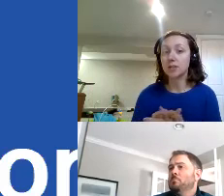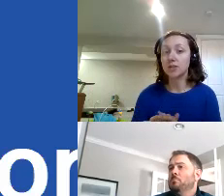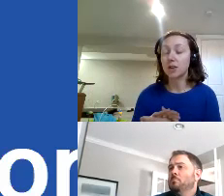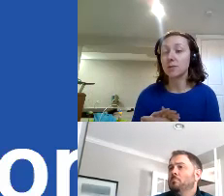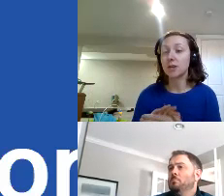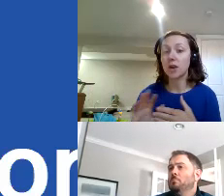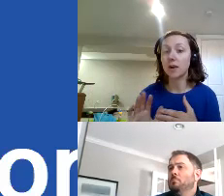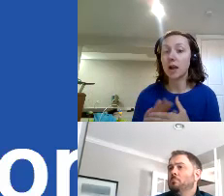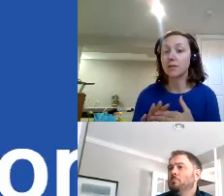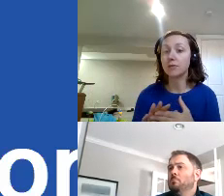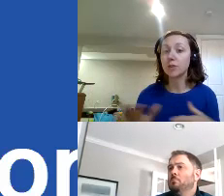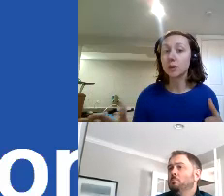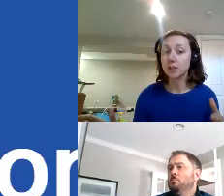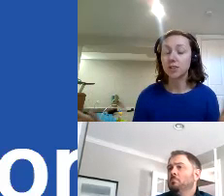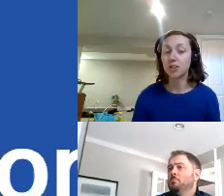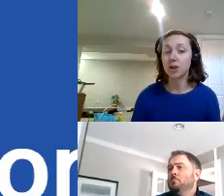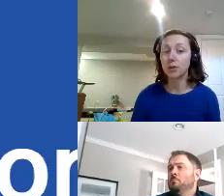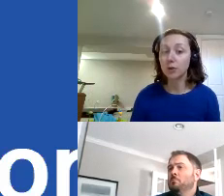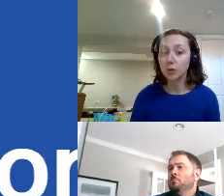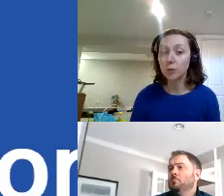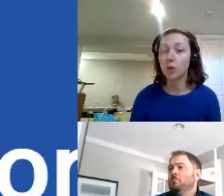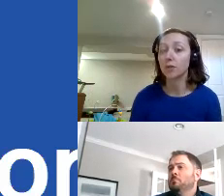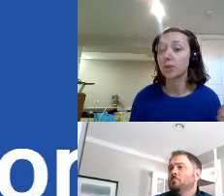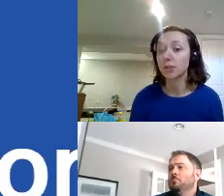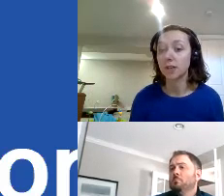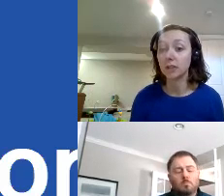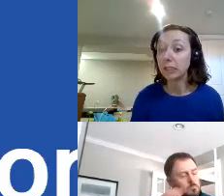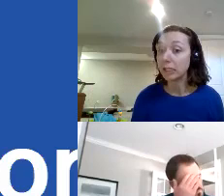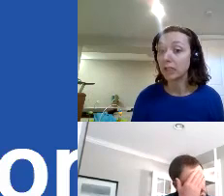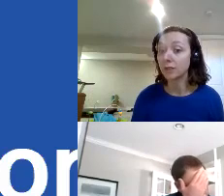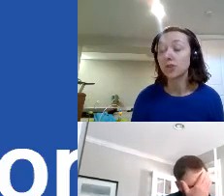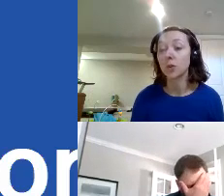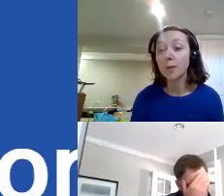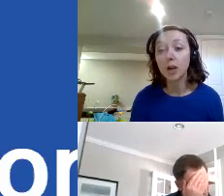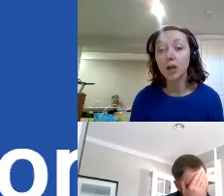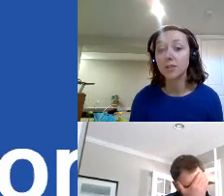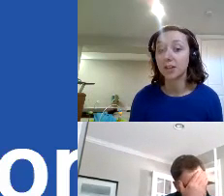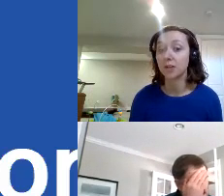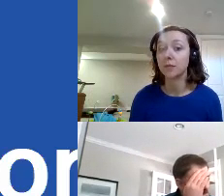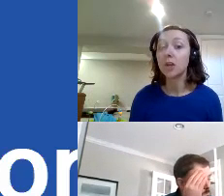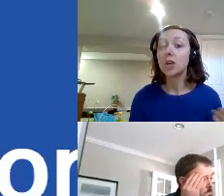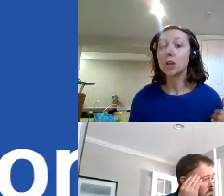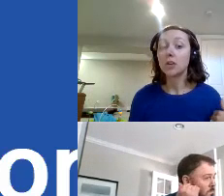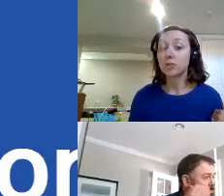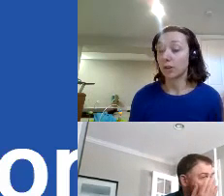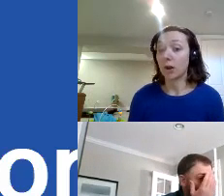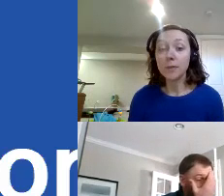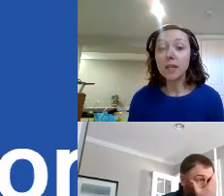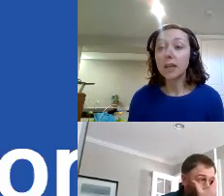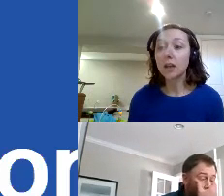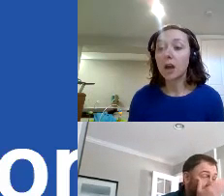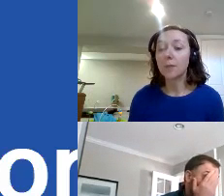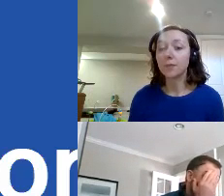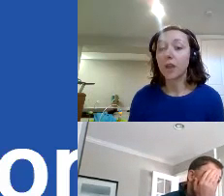don't hesitate to reach out to me if you ever have resources to share with the group, or if you're interested in leading a future webinar or session during